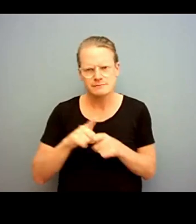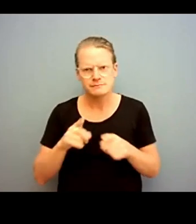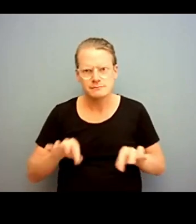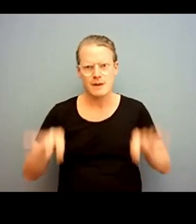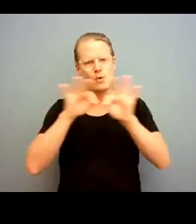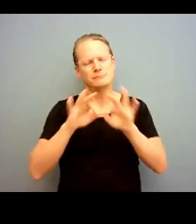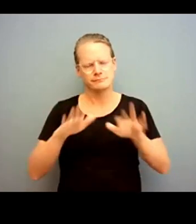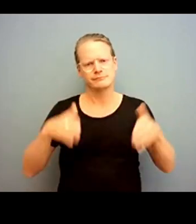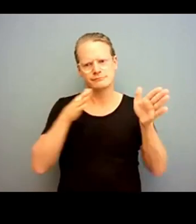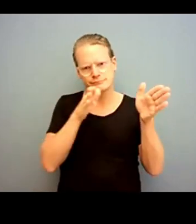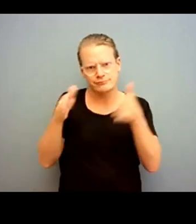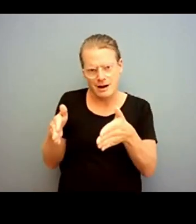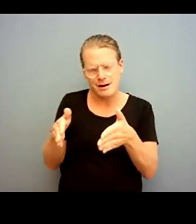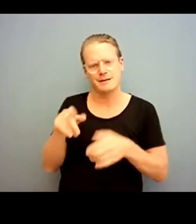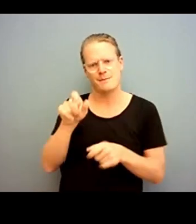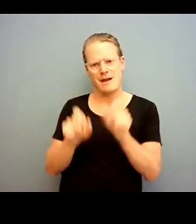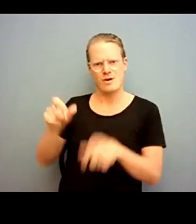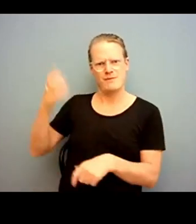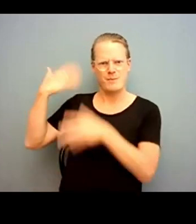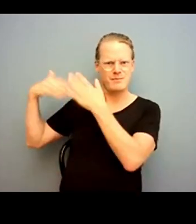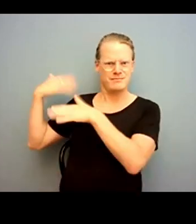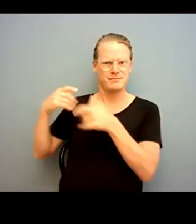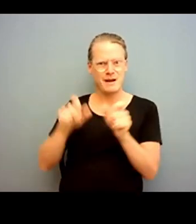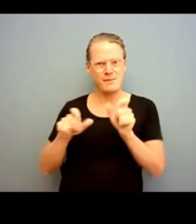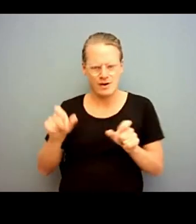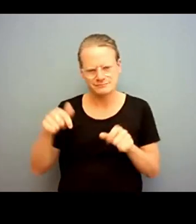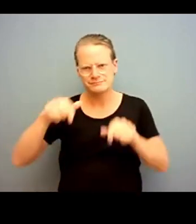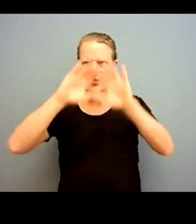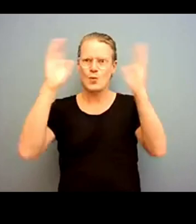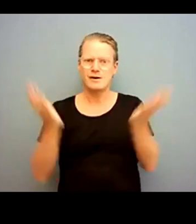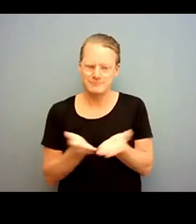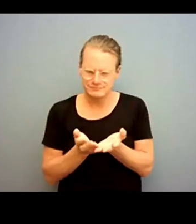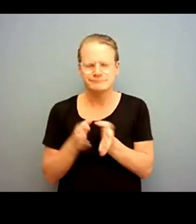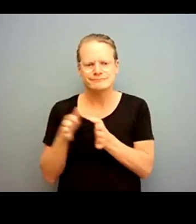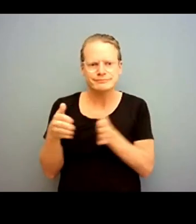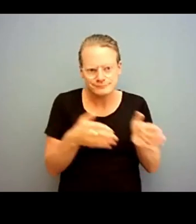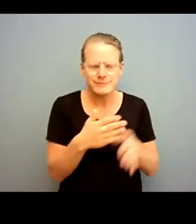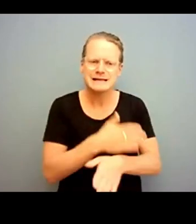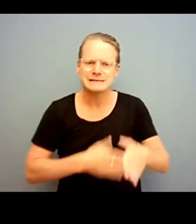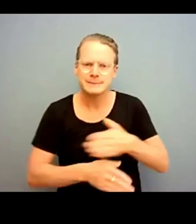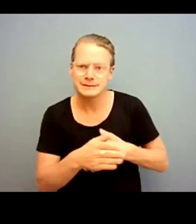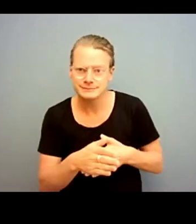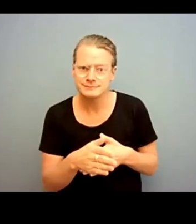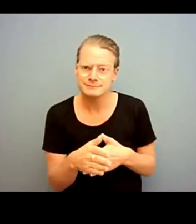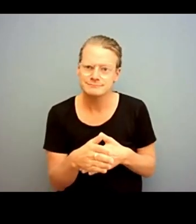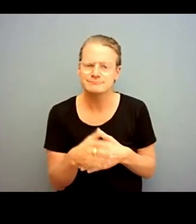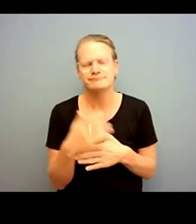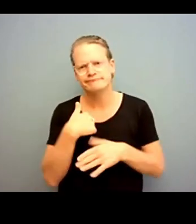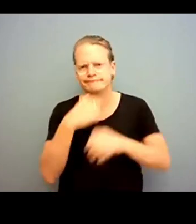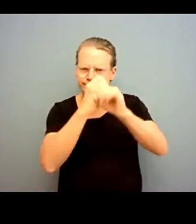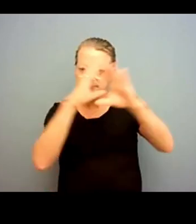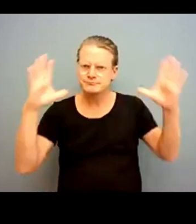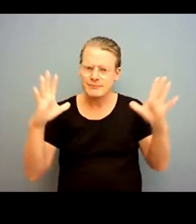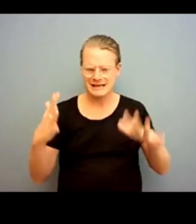the world, and especially as an aspect of intersectionality. We haven't as yet commenced that